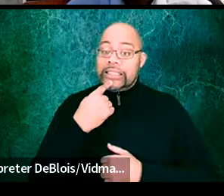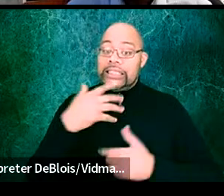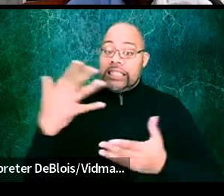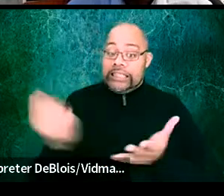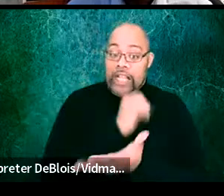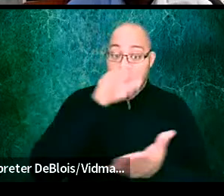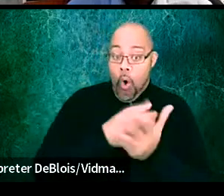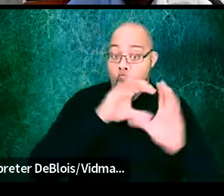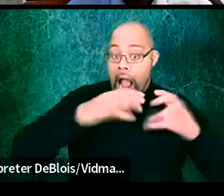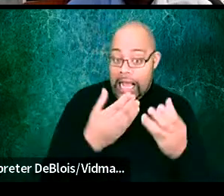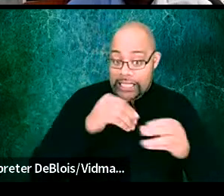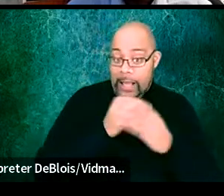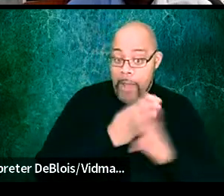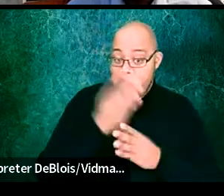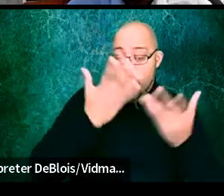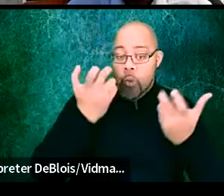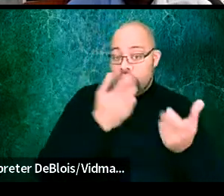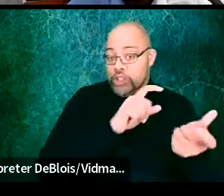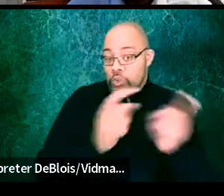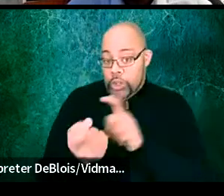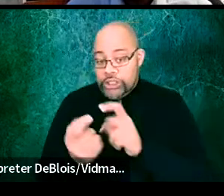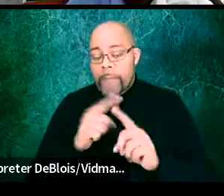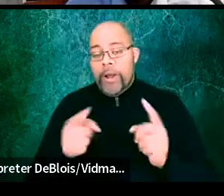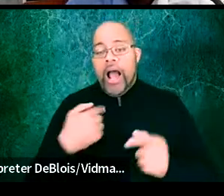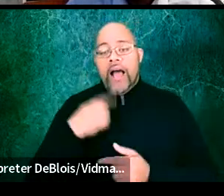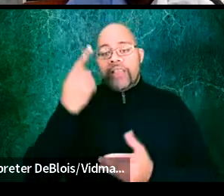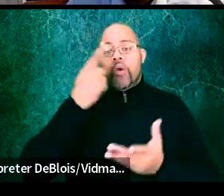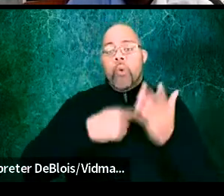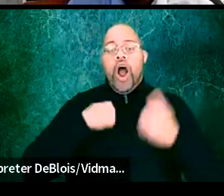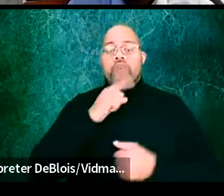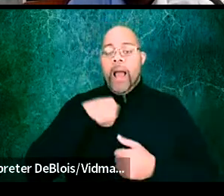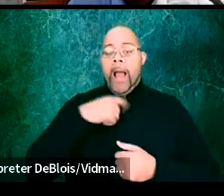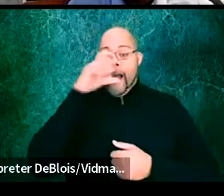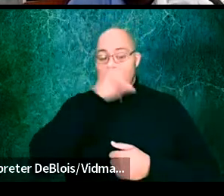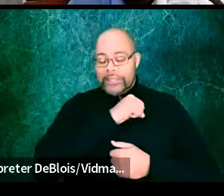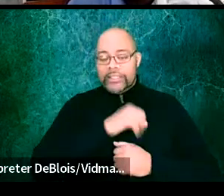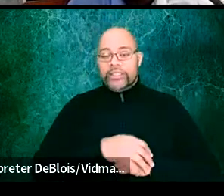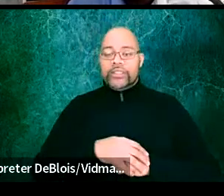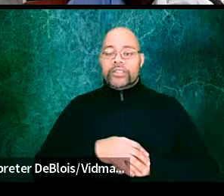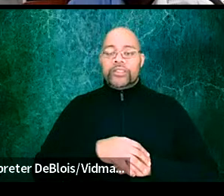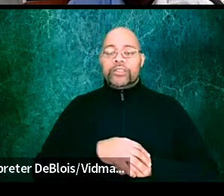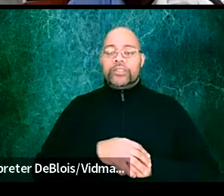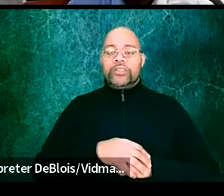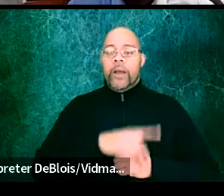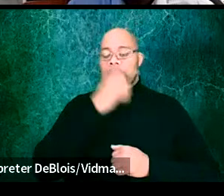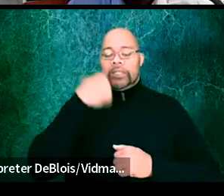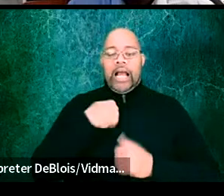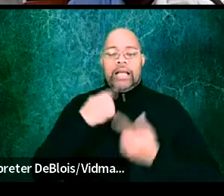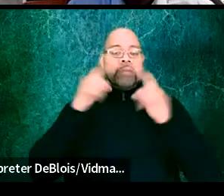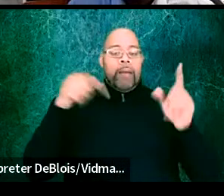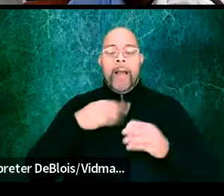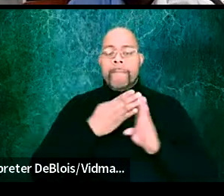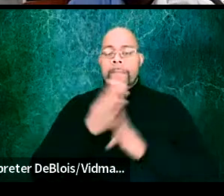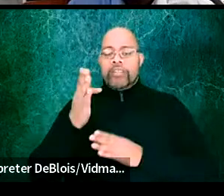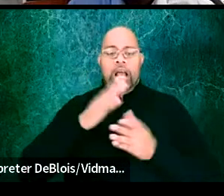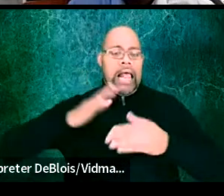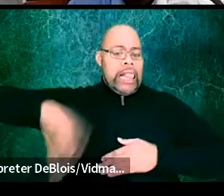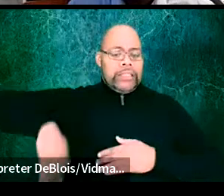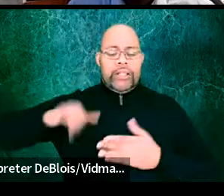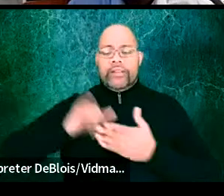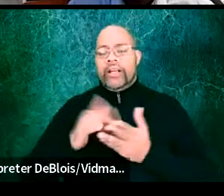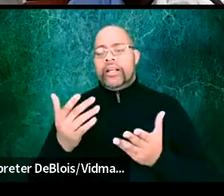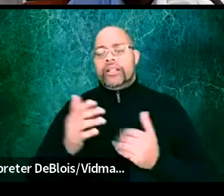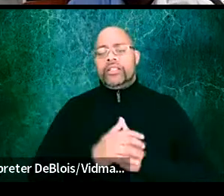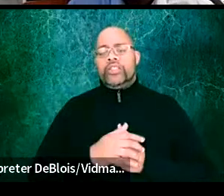of the classes in a major because you may want to switch. But I think what I really missed out on because I declared my major so late was like the sort